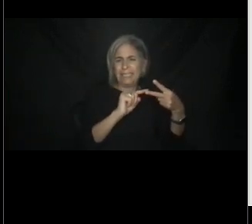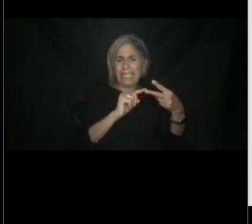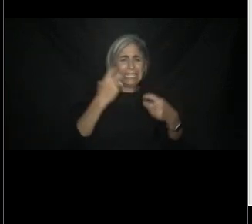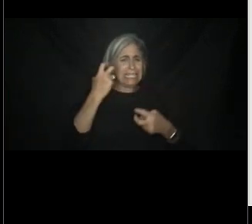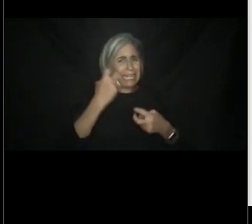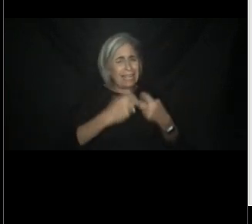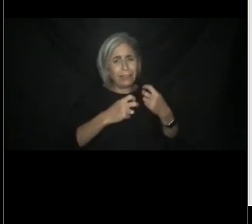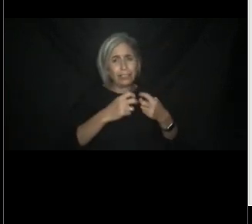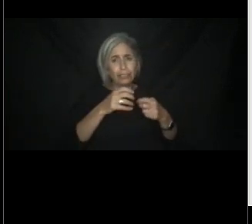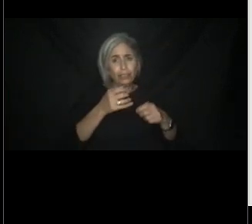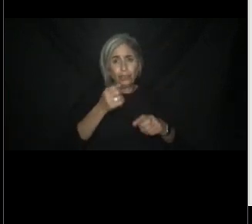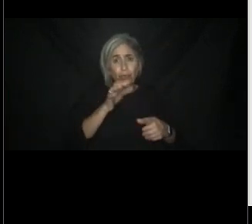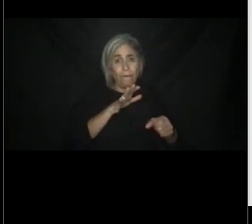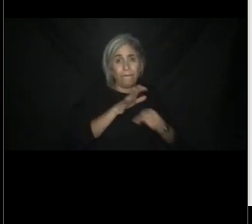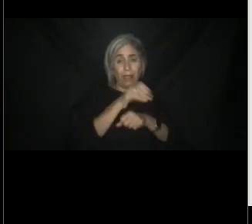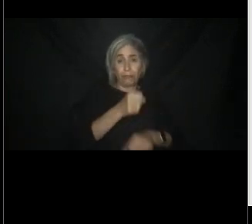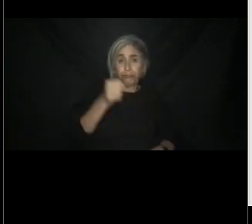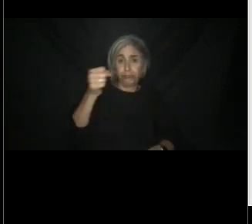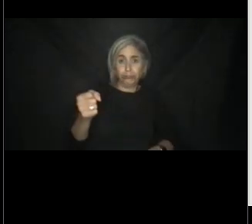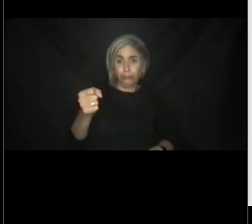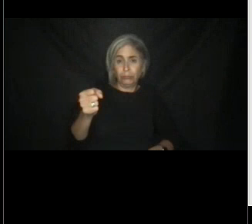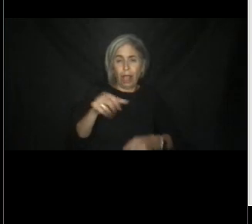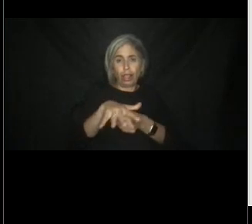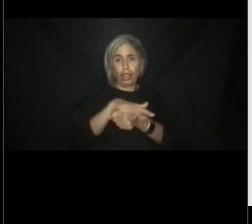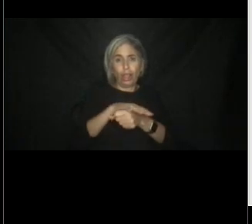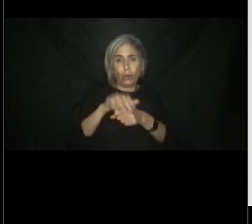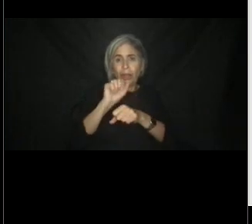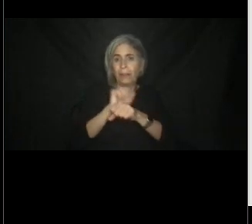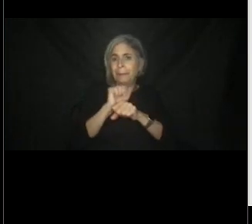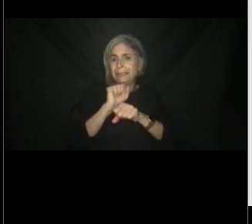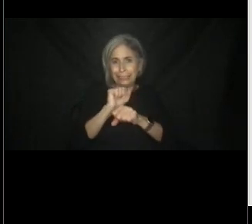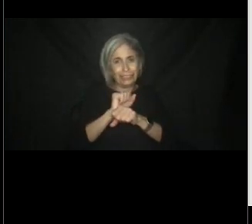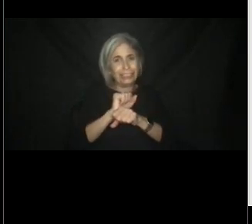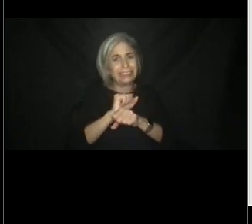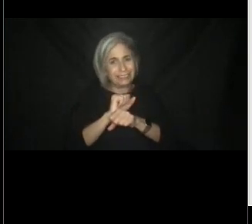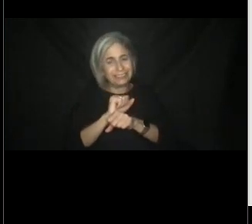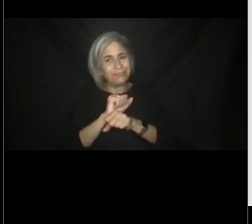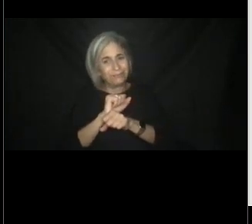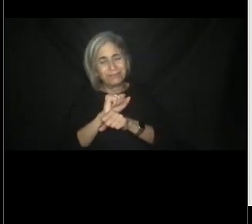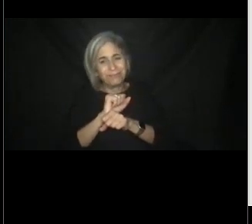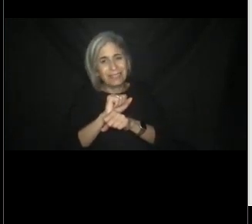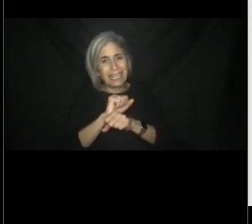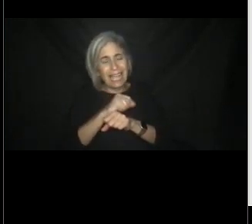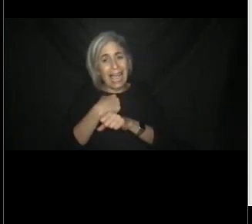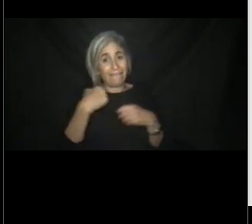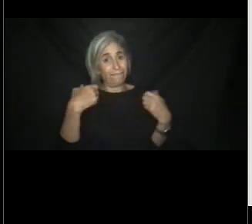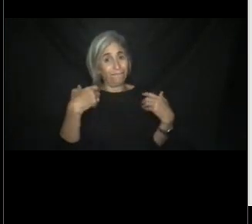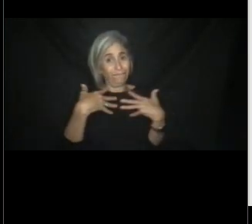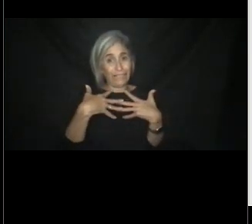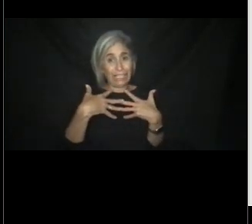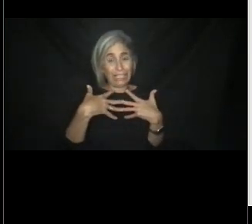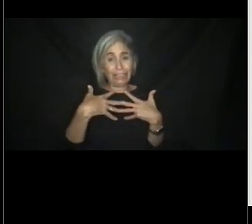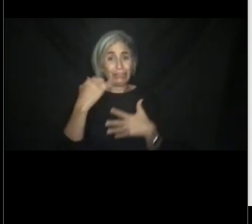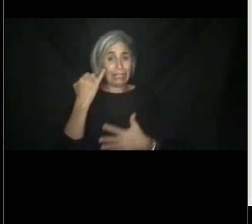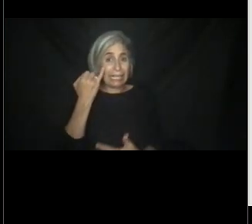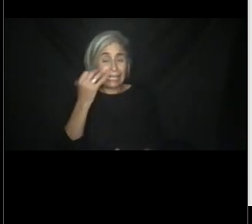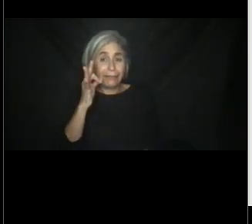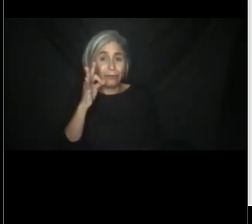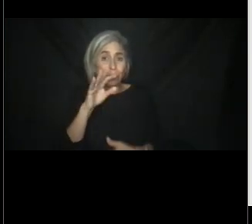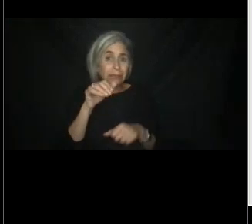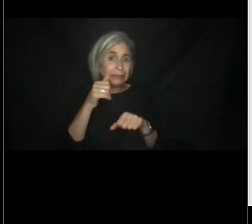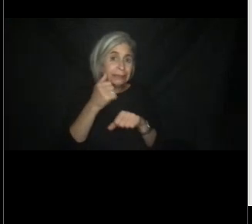to fill many local positions. And so I fear that by setting it